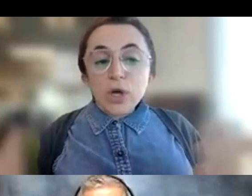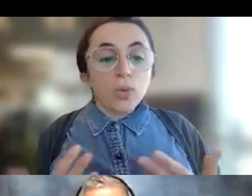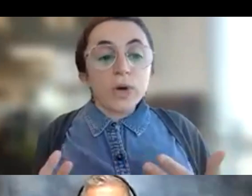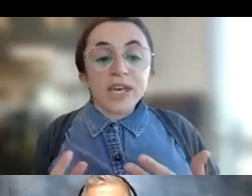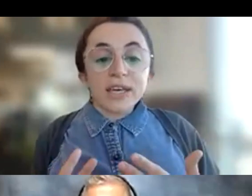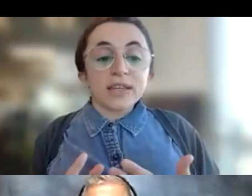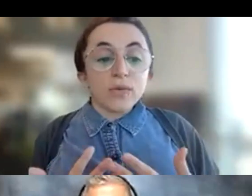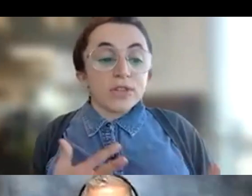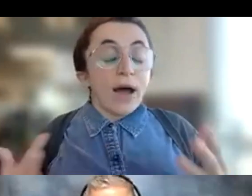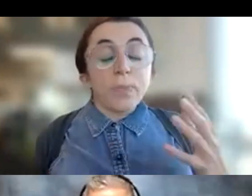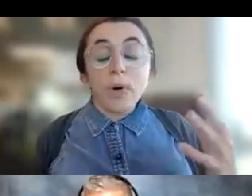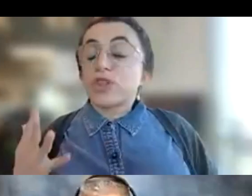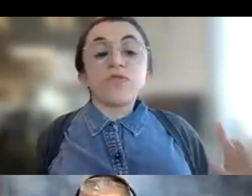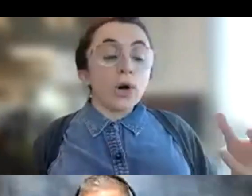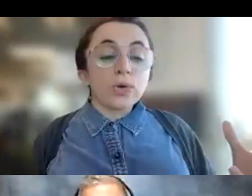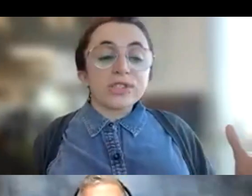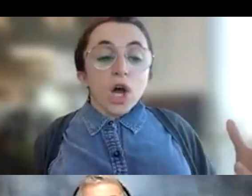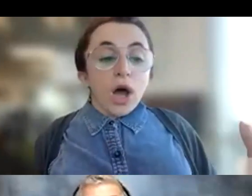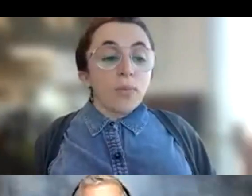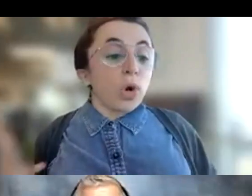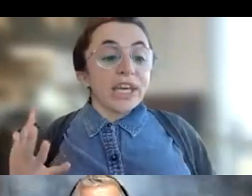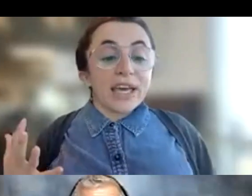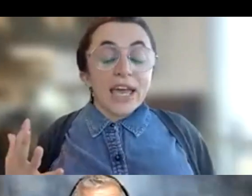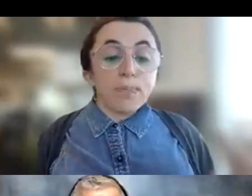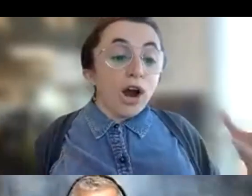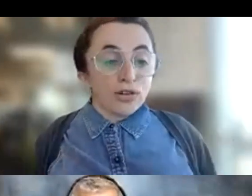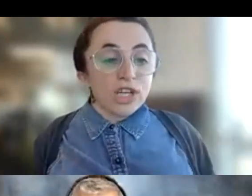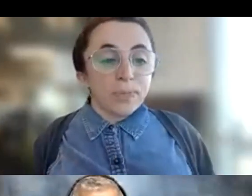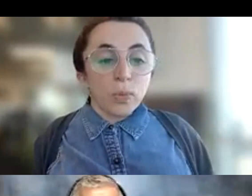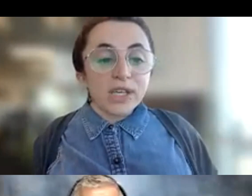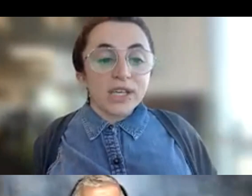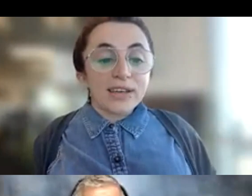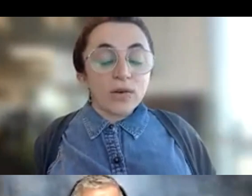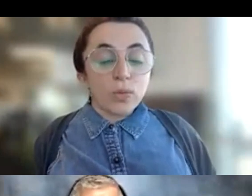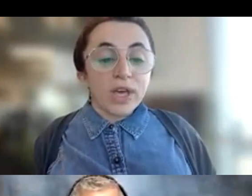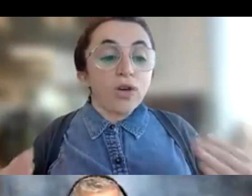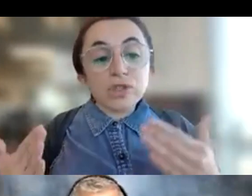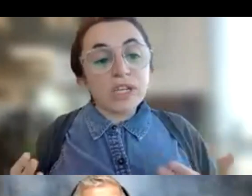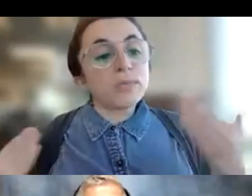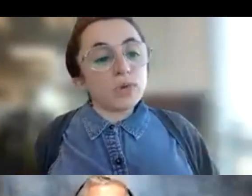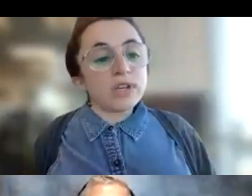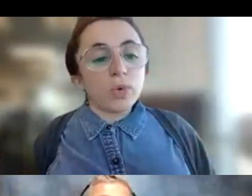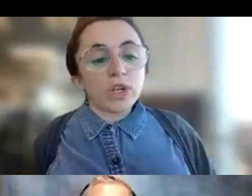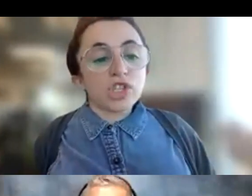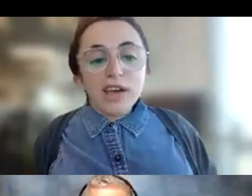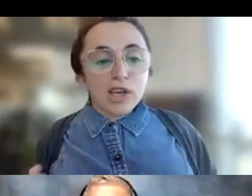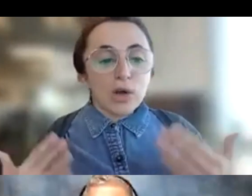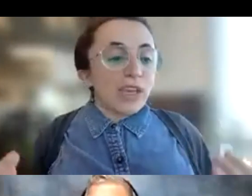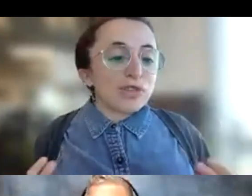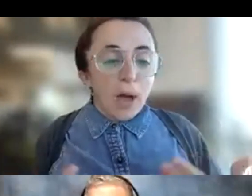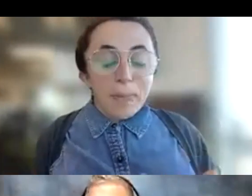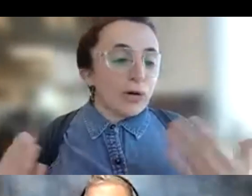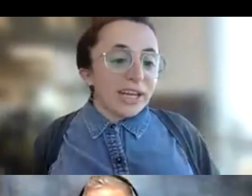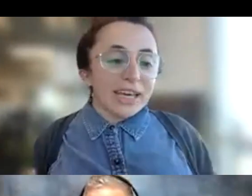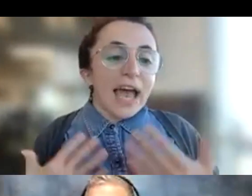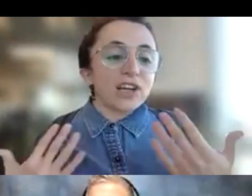course, without both of those working in partnership, we also need community, which